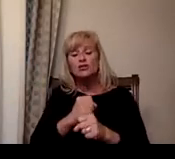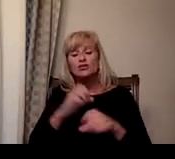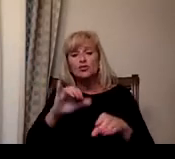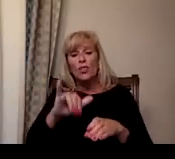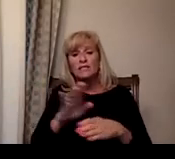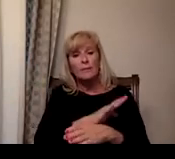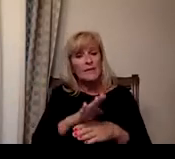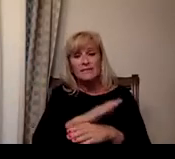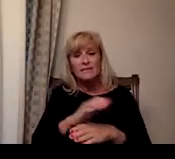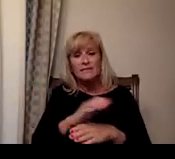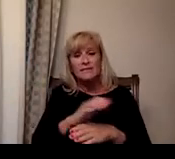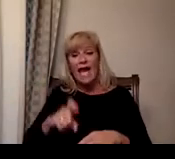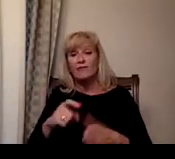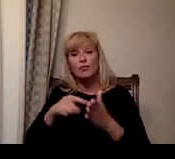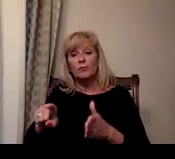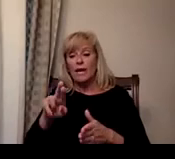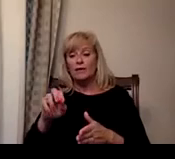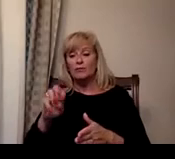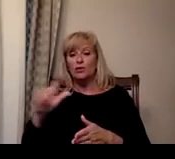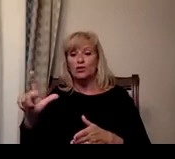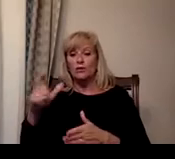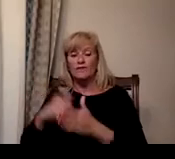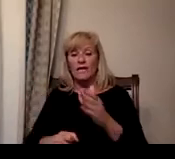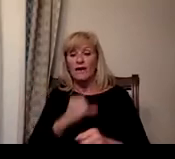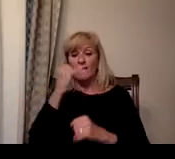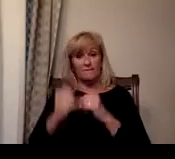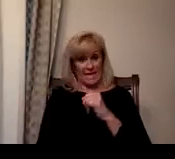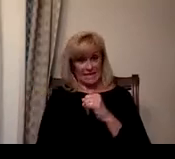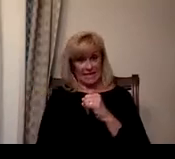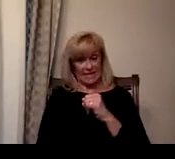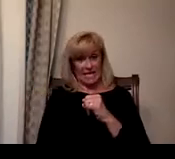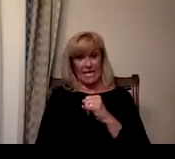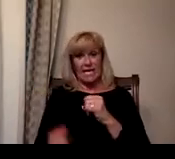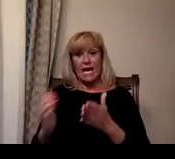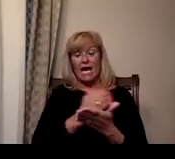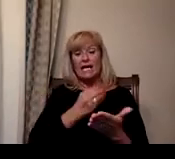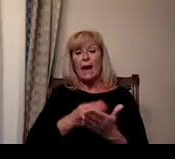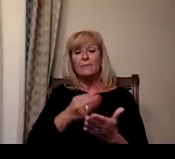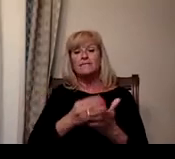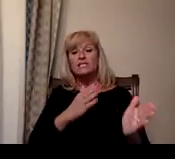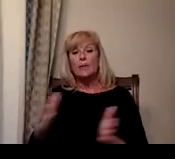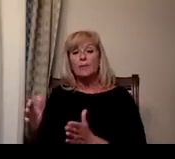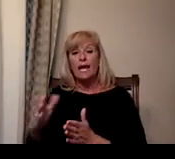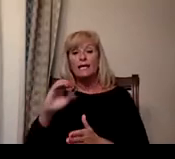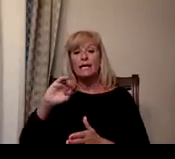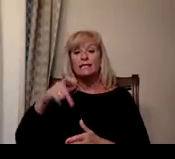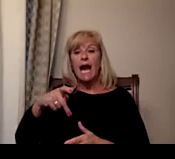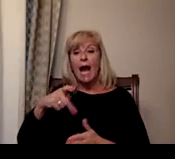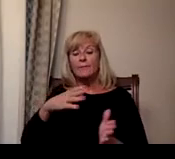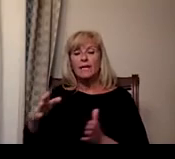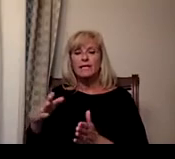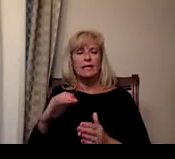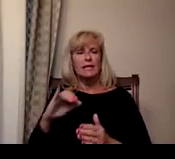you're even asked for a renewal fee. And finally, our compensation plan. How do you get paid? Jenna, this